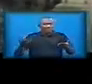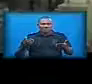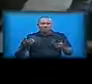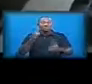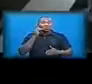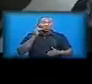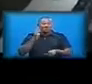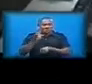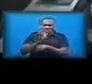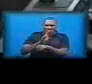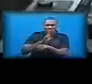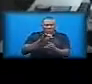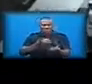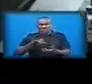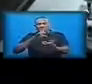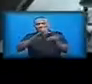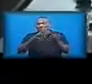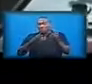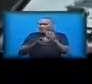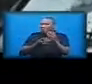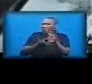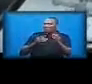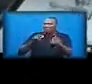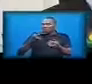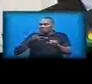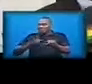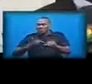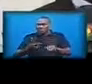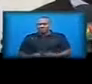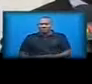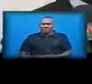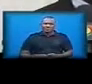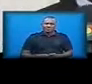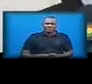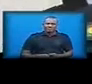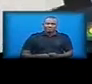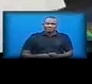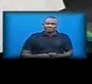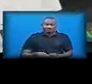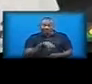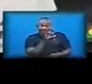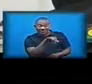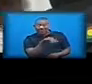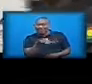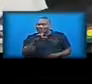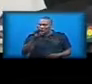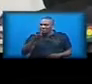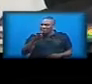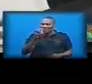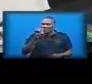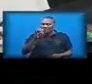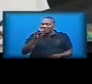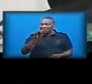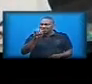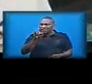domestic use and export of oil and gas supply services and infrastructure. This is purely for the exploitation of the oil and